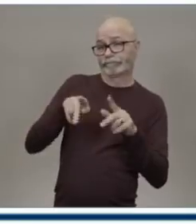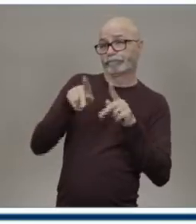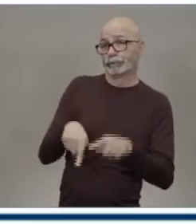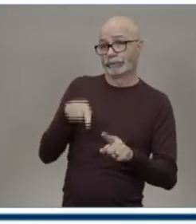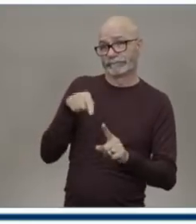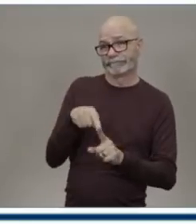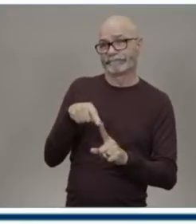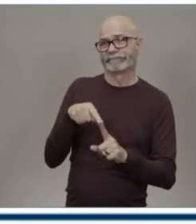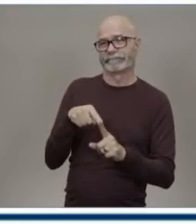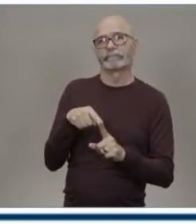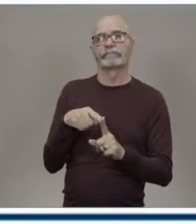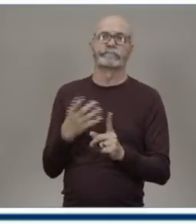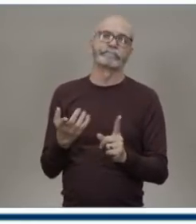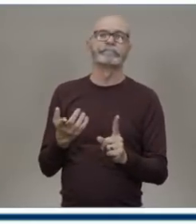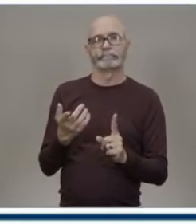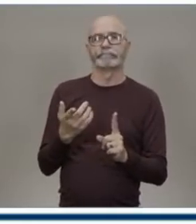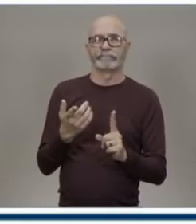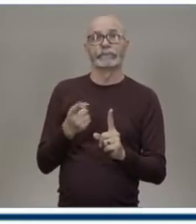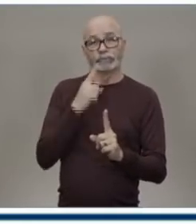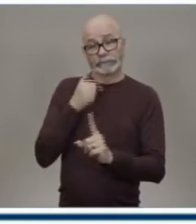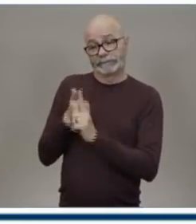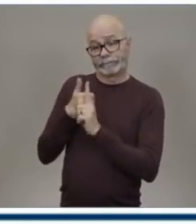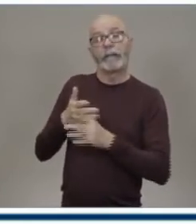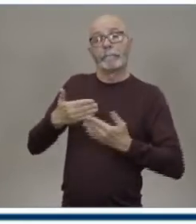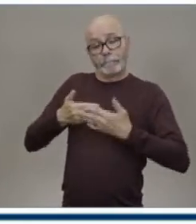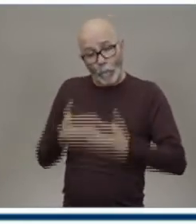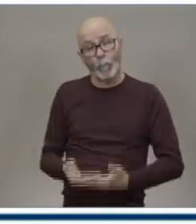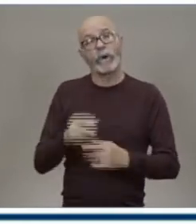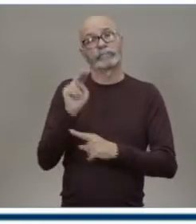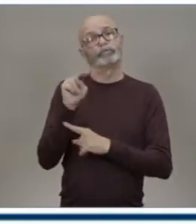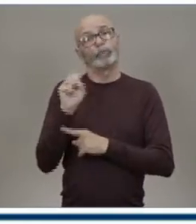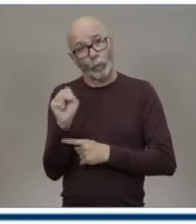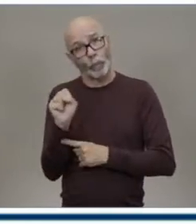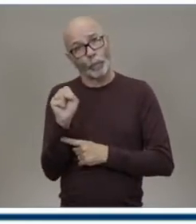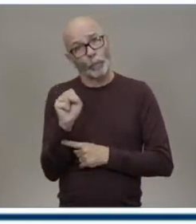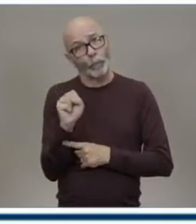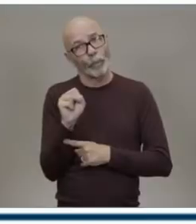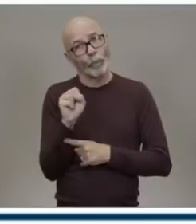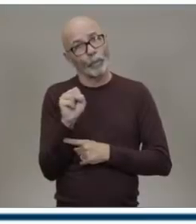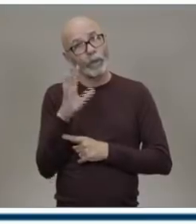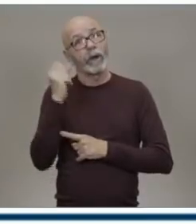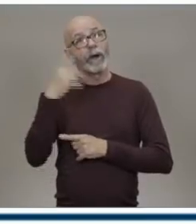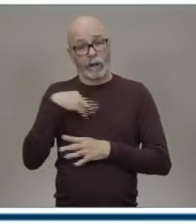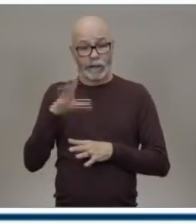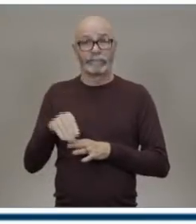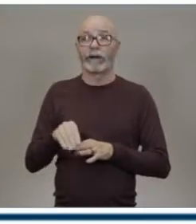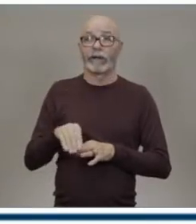as a Nova Scotia case, but there were no exposures, no implications here in Nova Scotia.